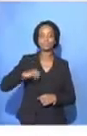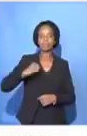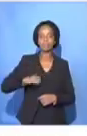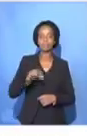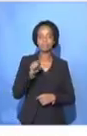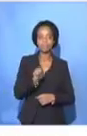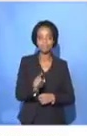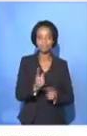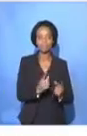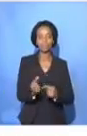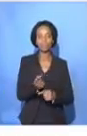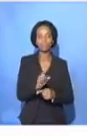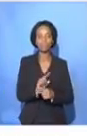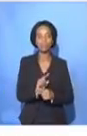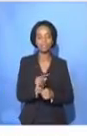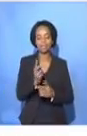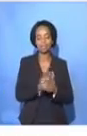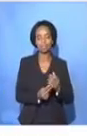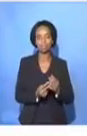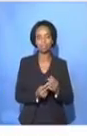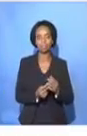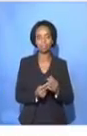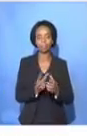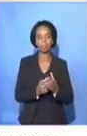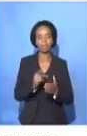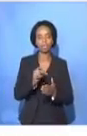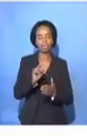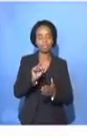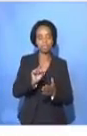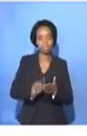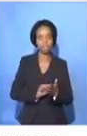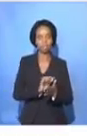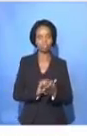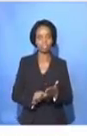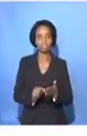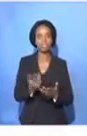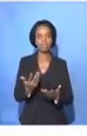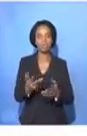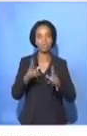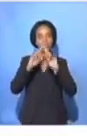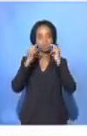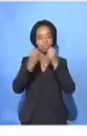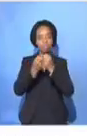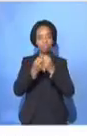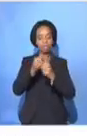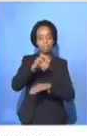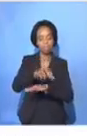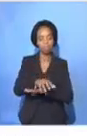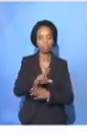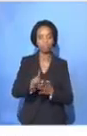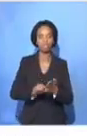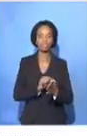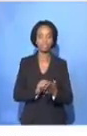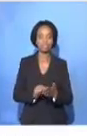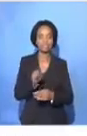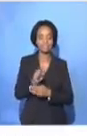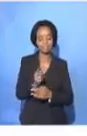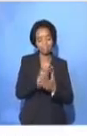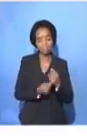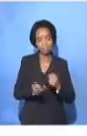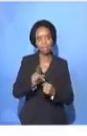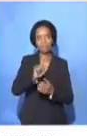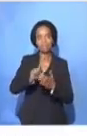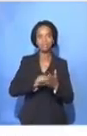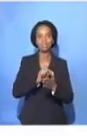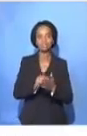conducting by-elections at the same time as the national and provincial elections. The by-elections created